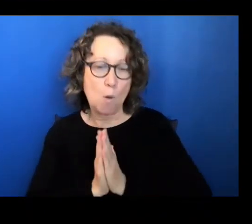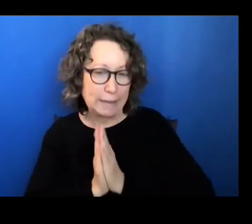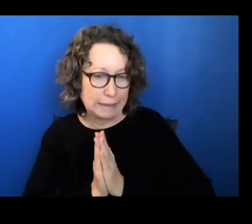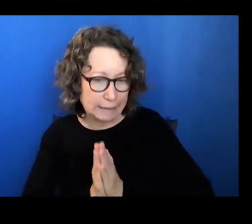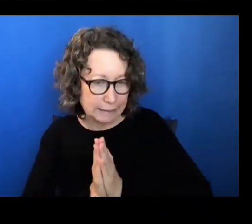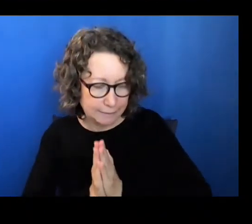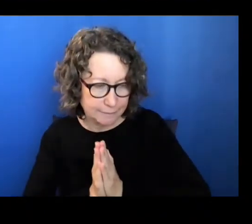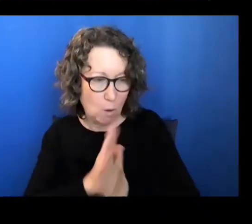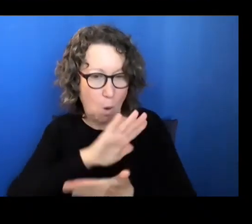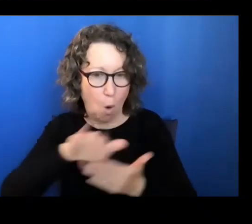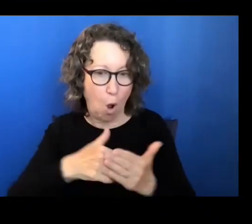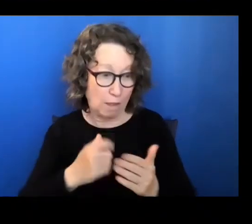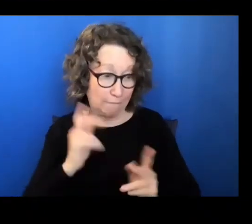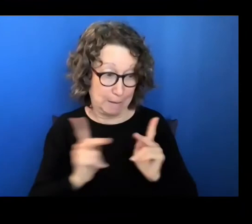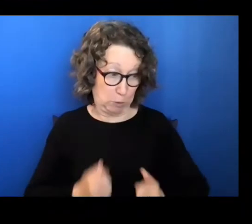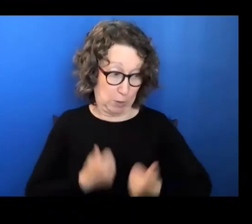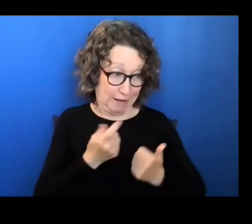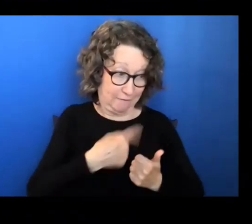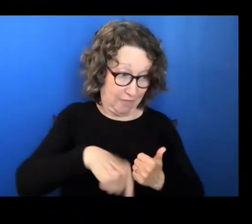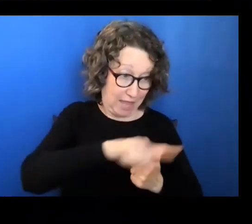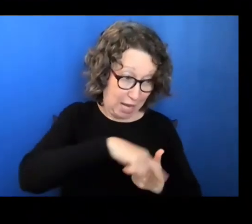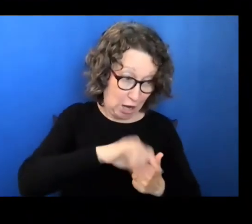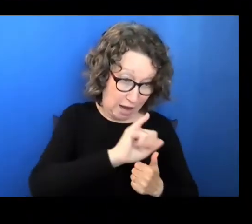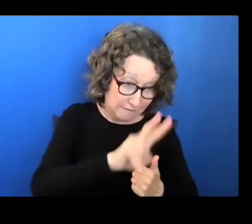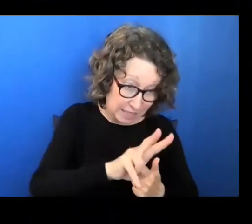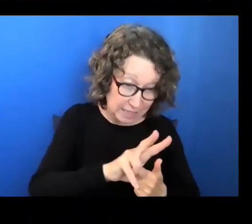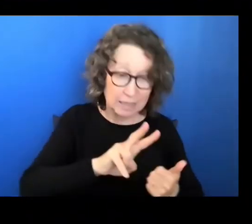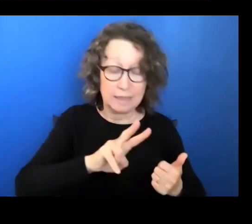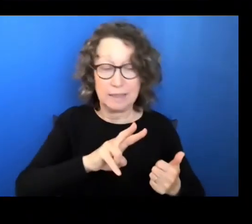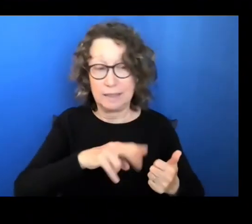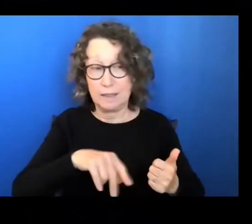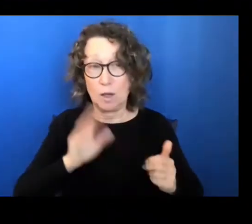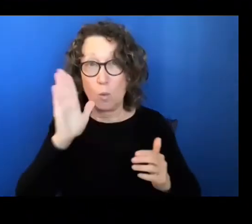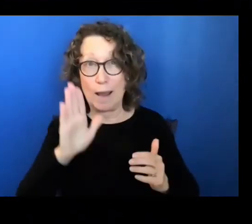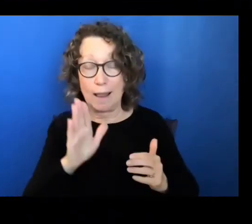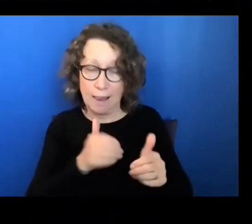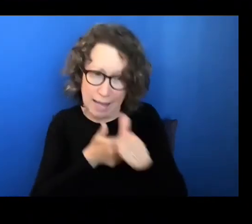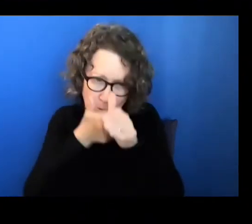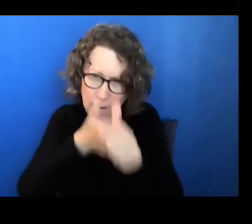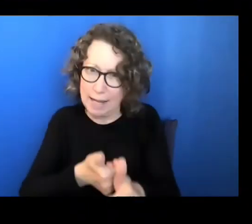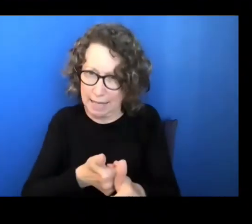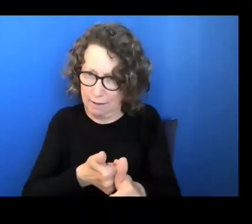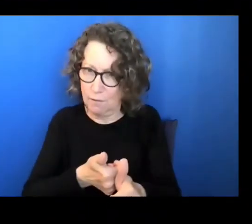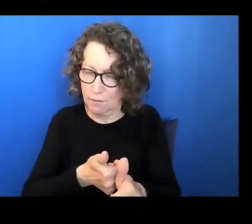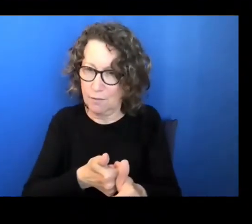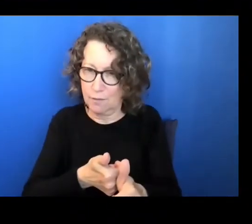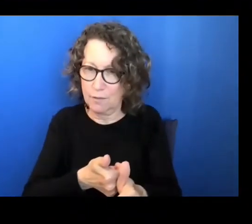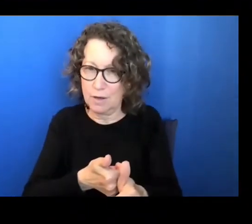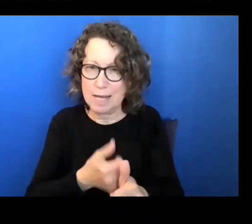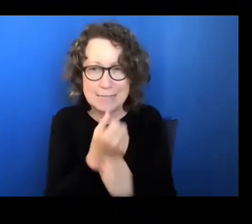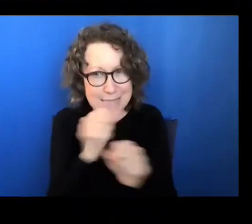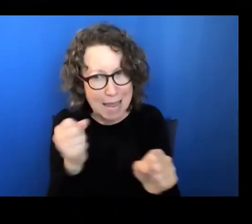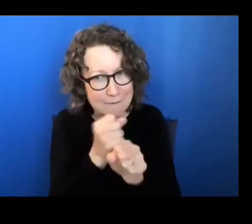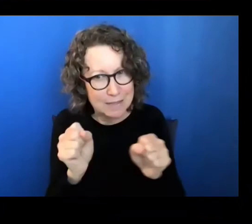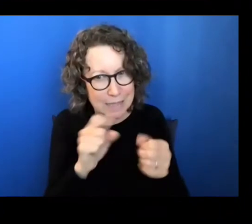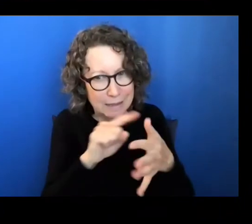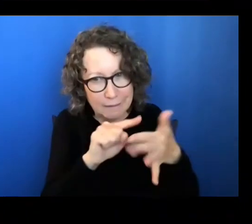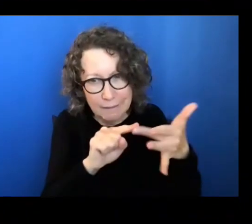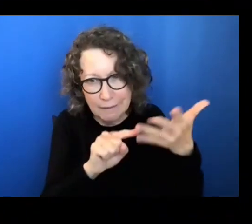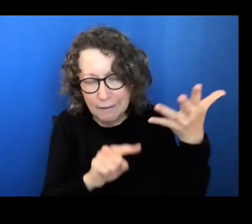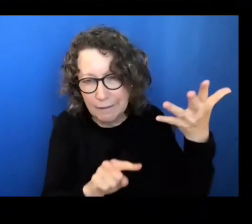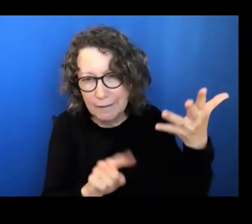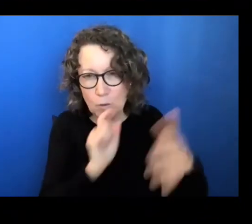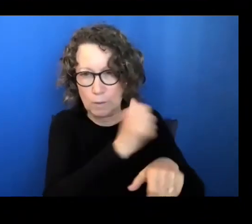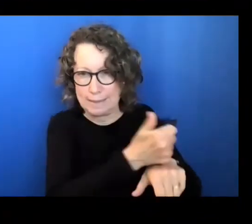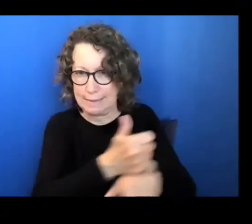that all the residents in the community will adhere to the safety precautions that